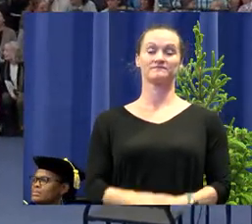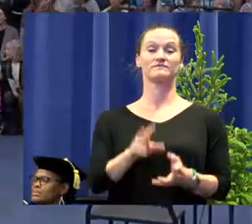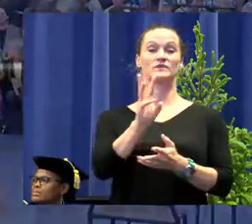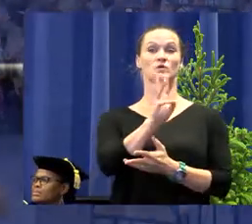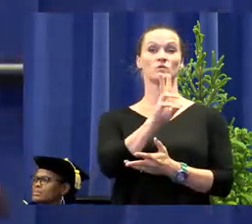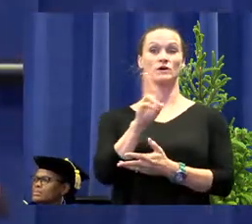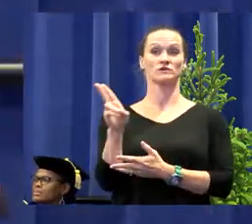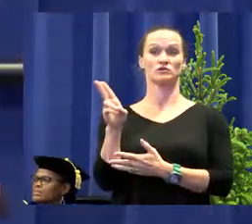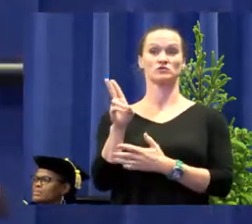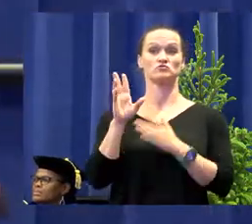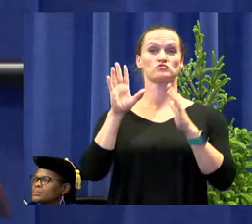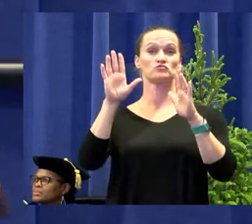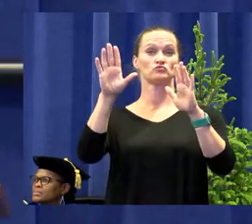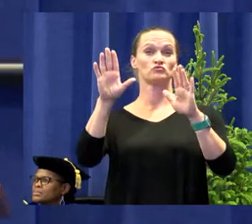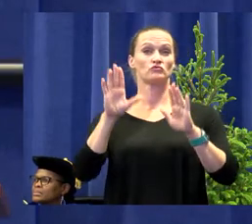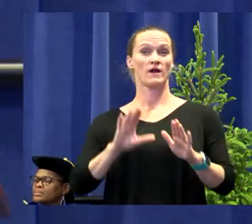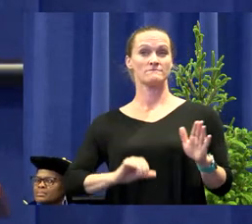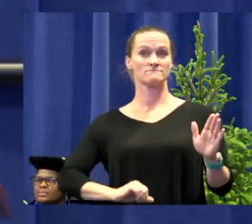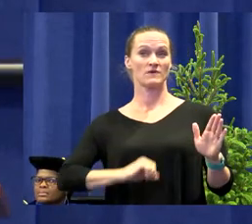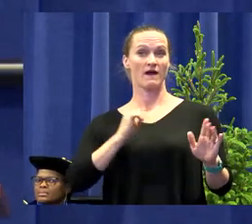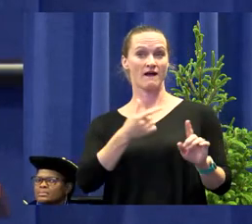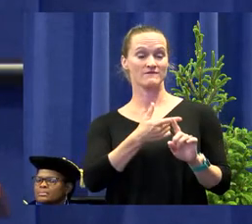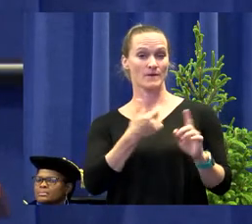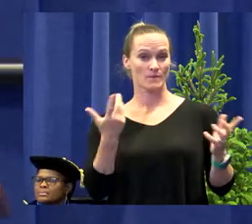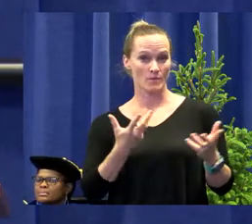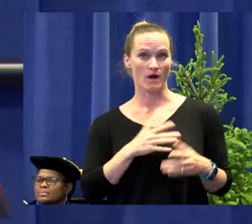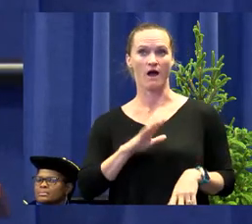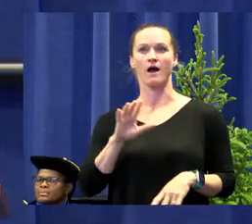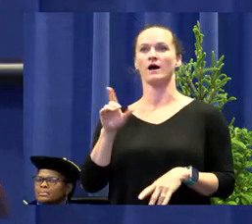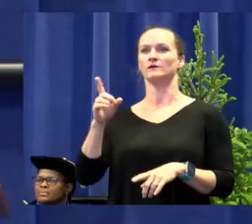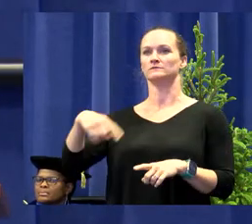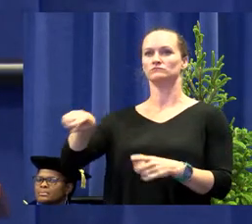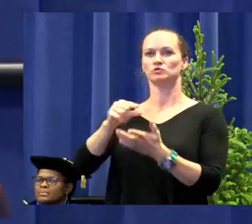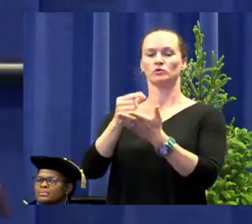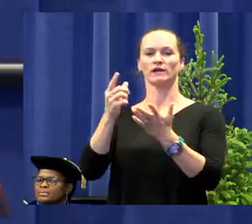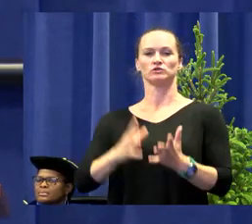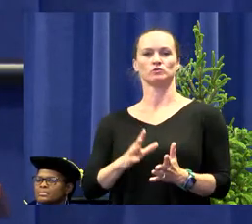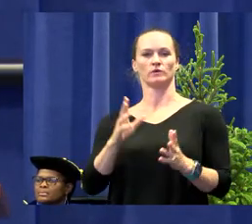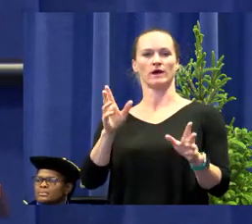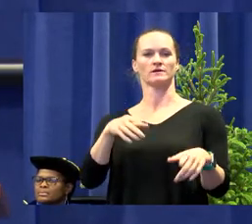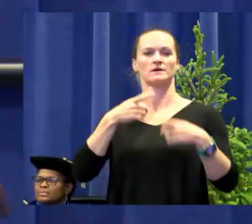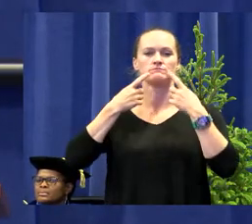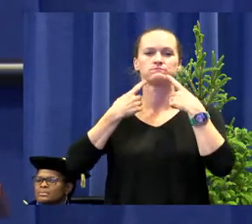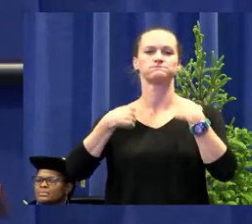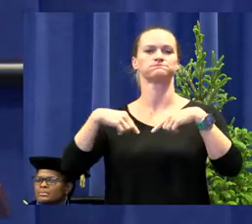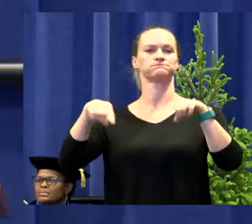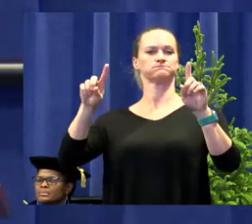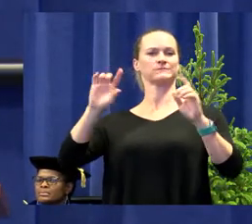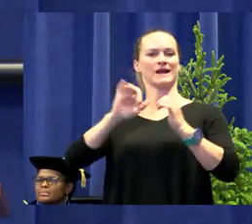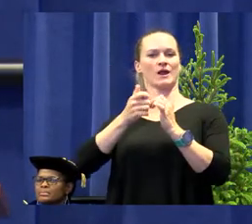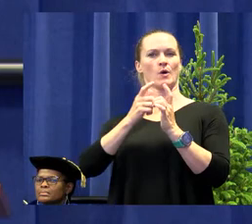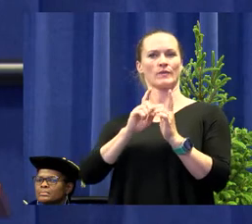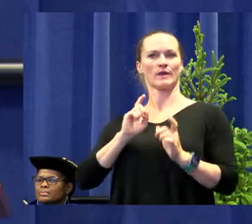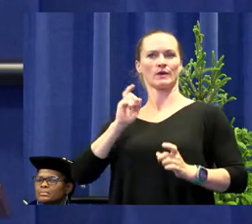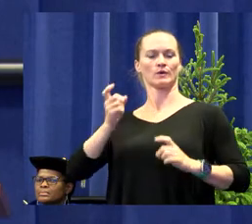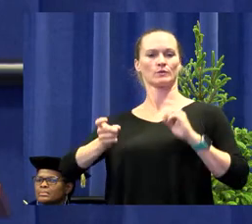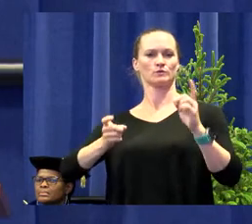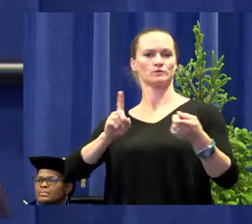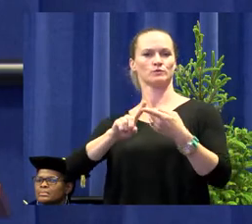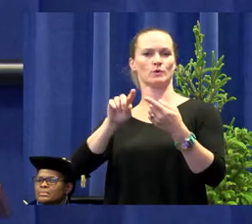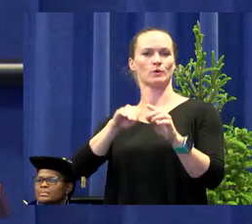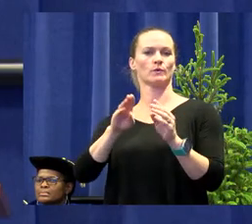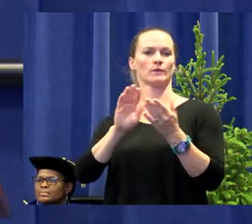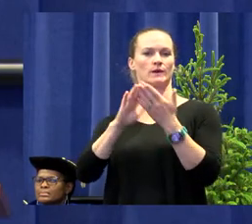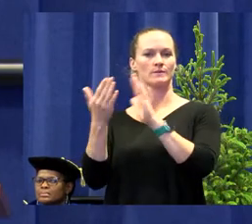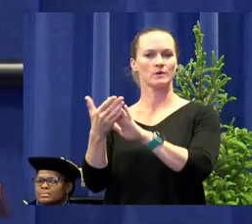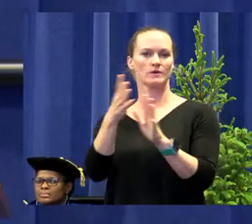Western's greatest pride is in the accomplishments of our graduates and the contribution they make to their communities and to our